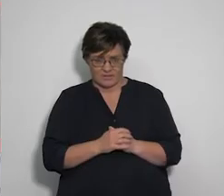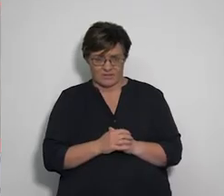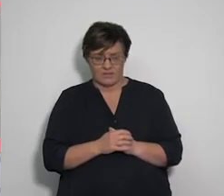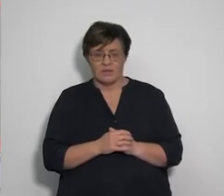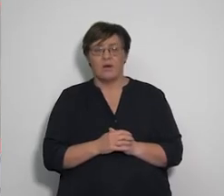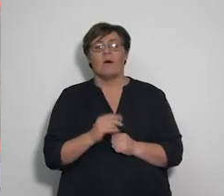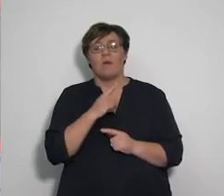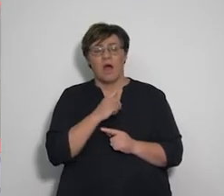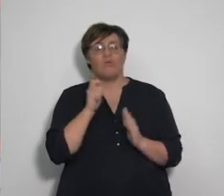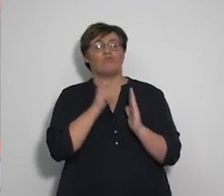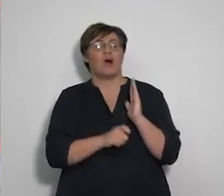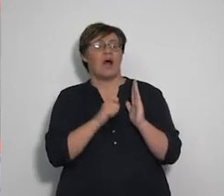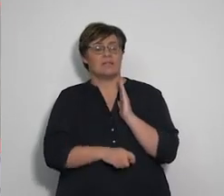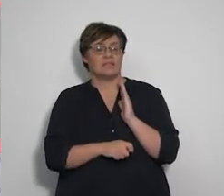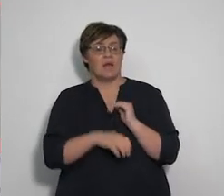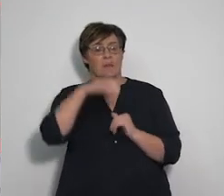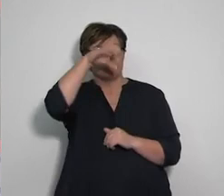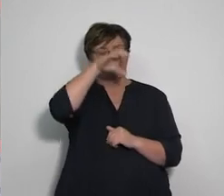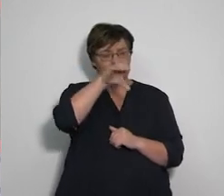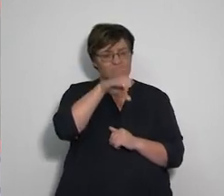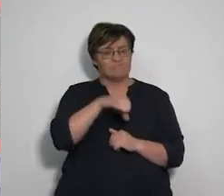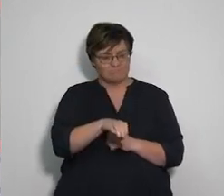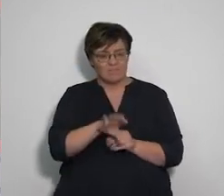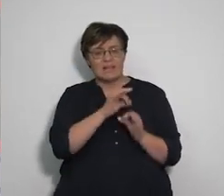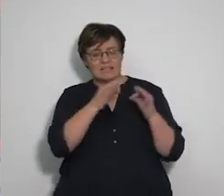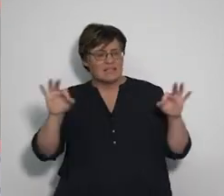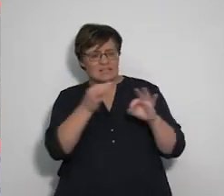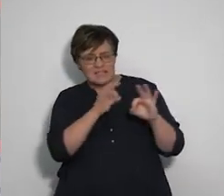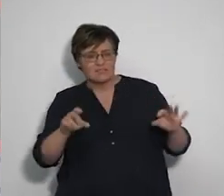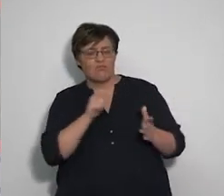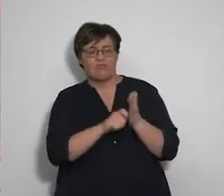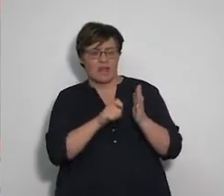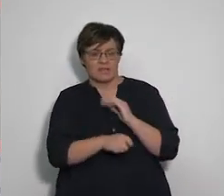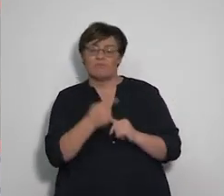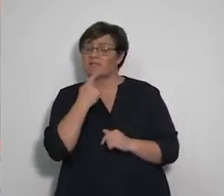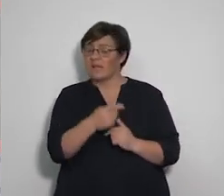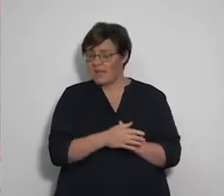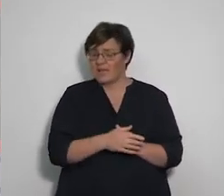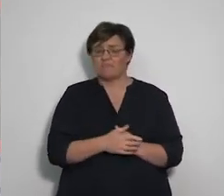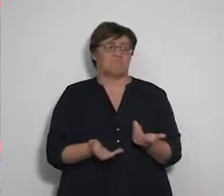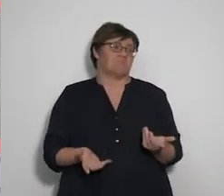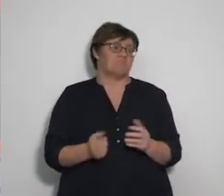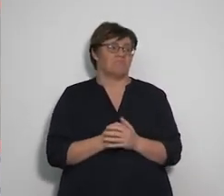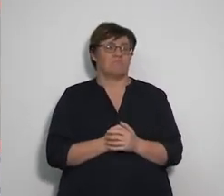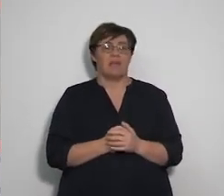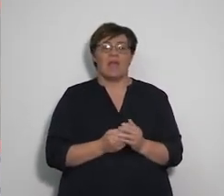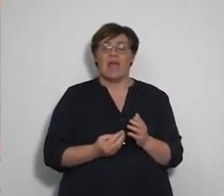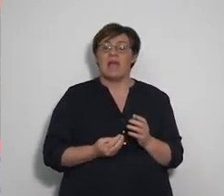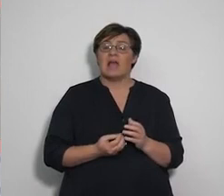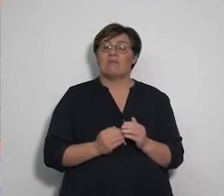So you'd be able to write a couple of paragraphs or a sentence or two, and you'd be able to say things